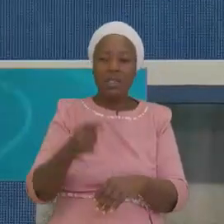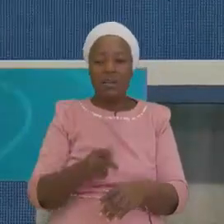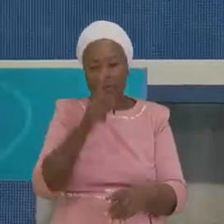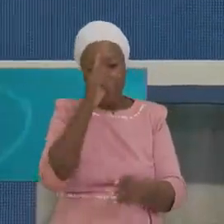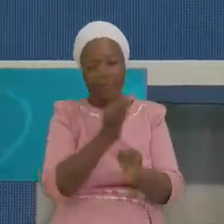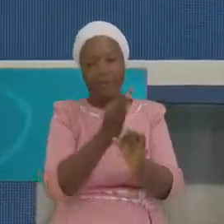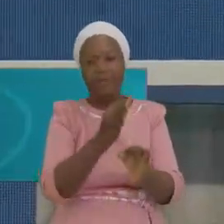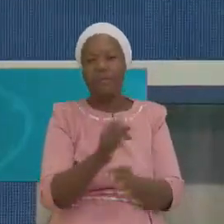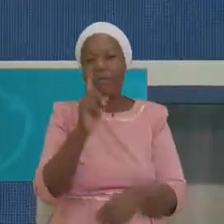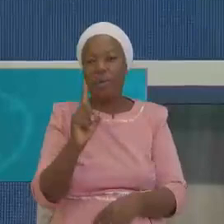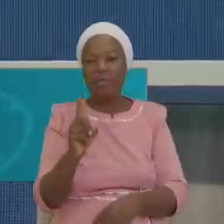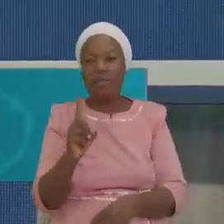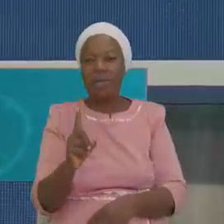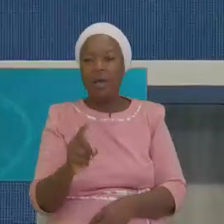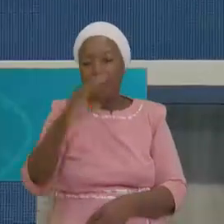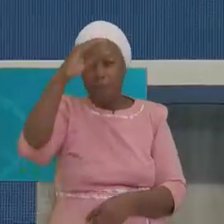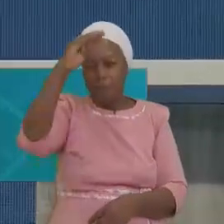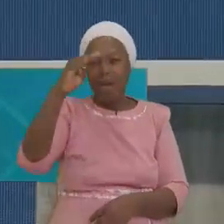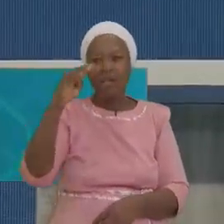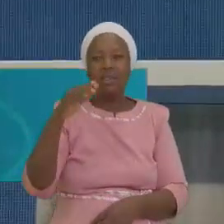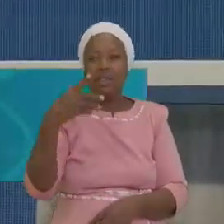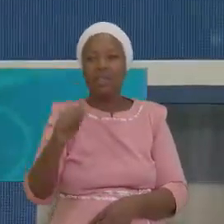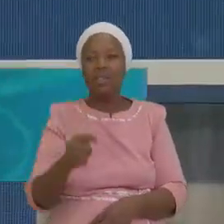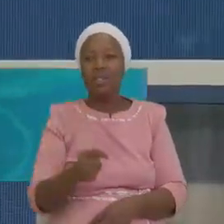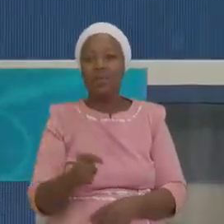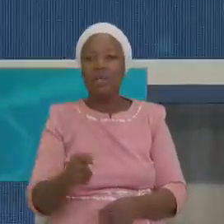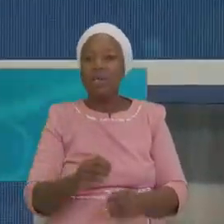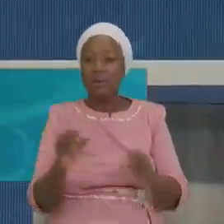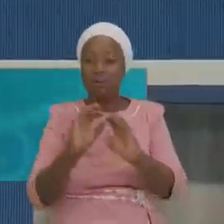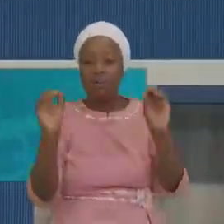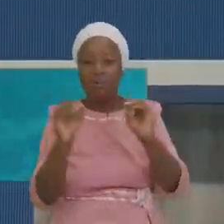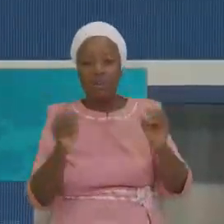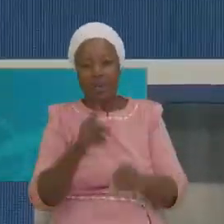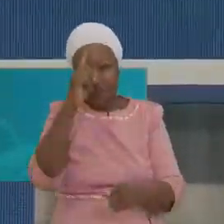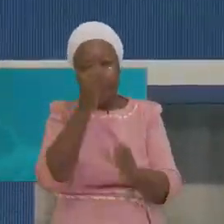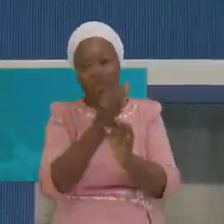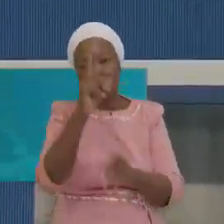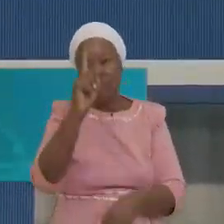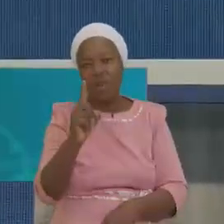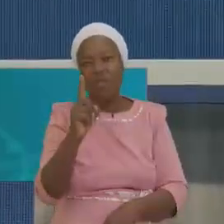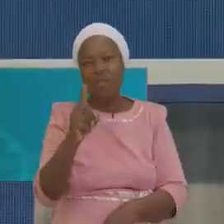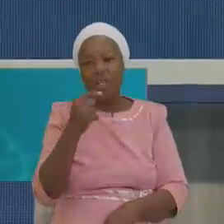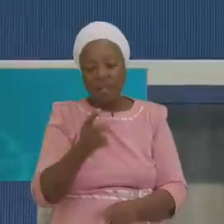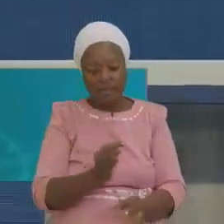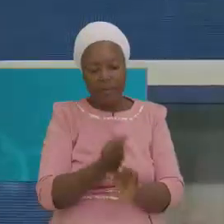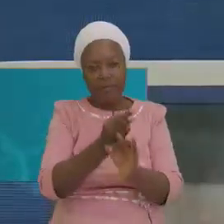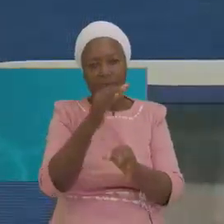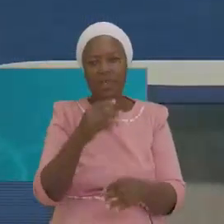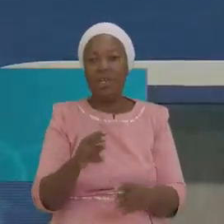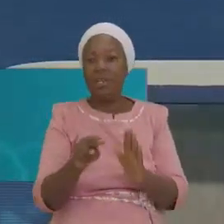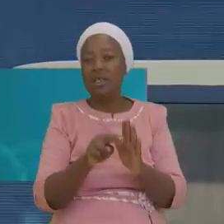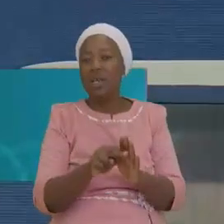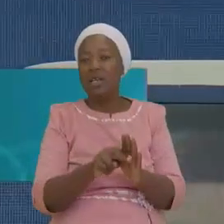one, man the faithless one. The faithfulness of the promise keeper.